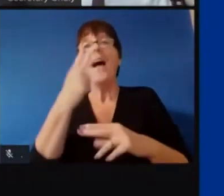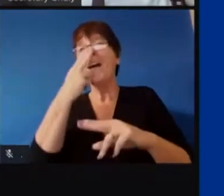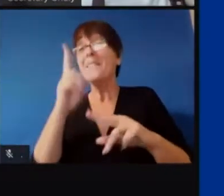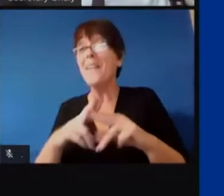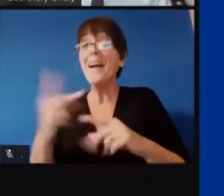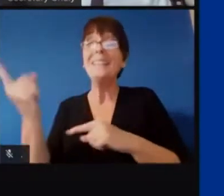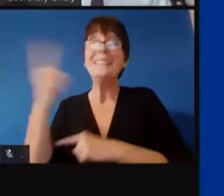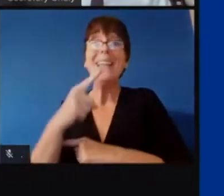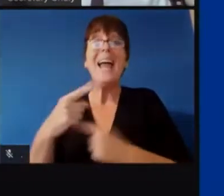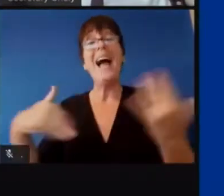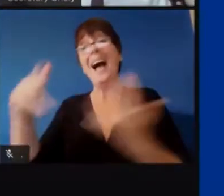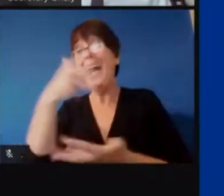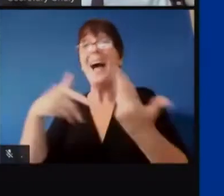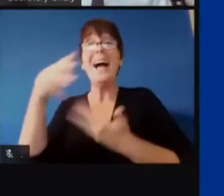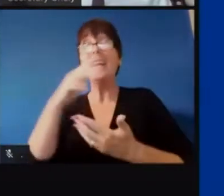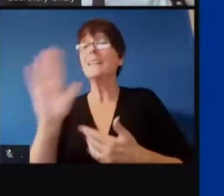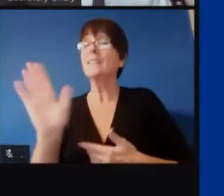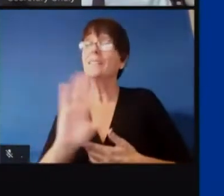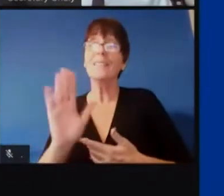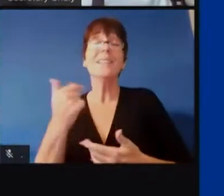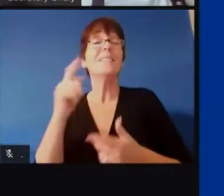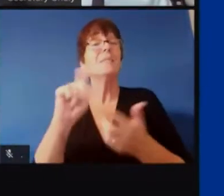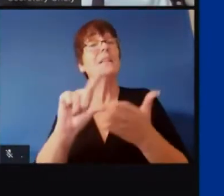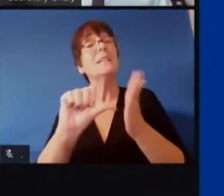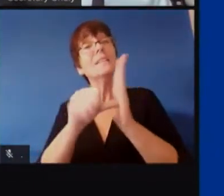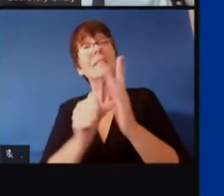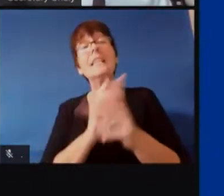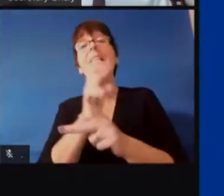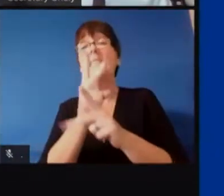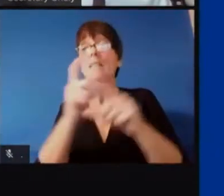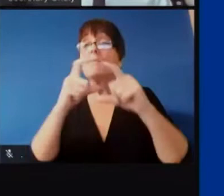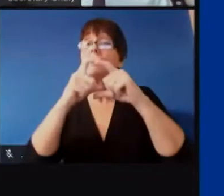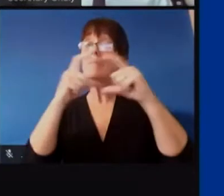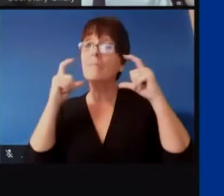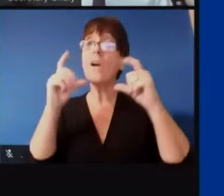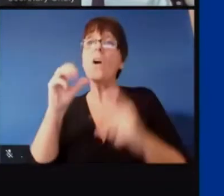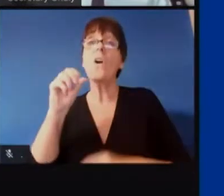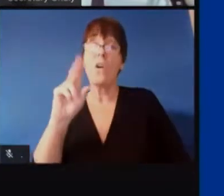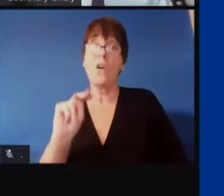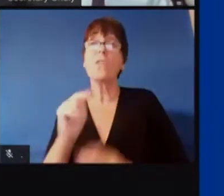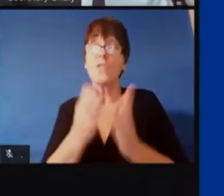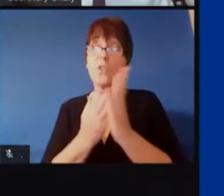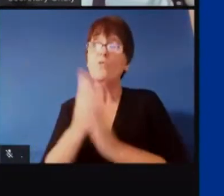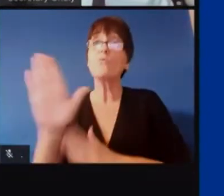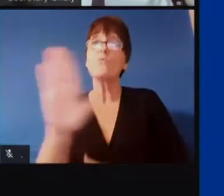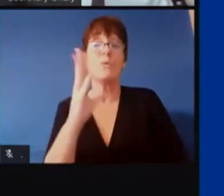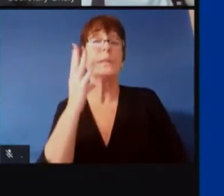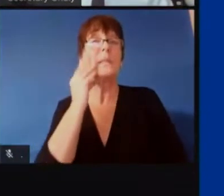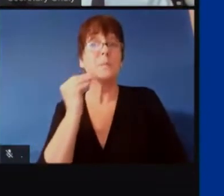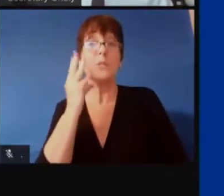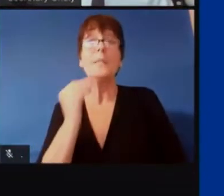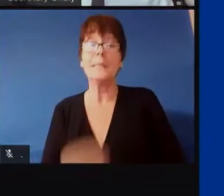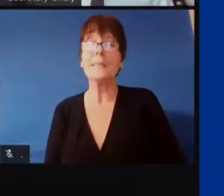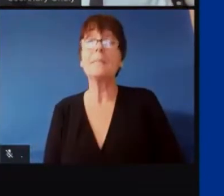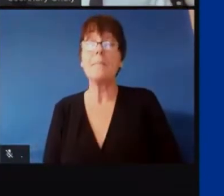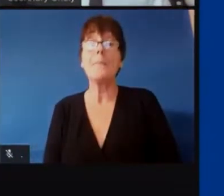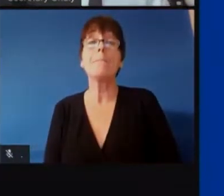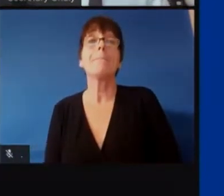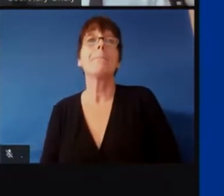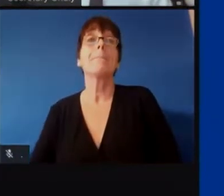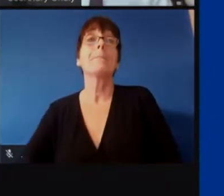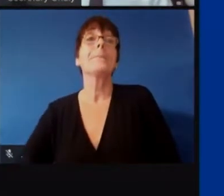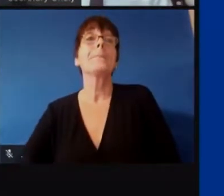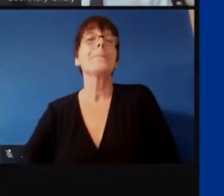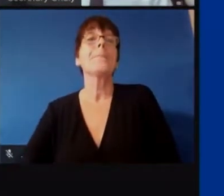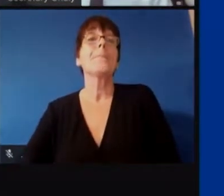mixing, but really wanting to emphasize keeping that face covering on throughout most of that experience.